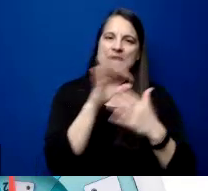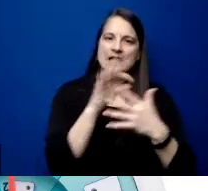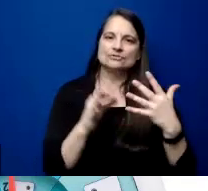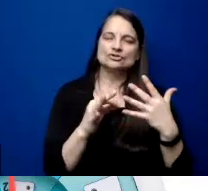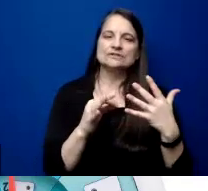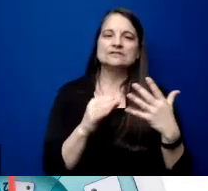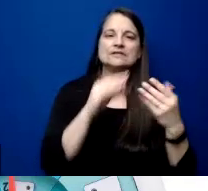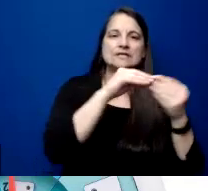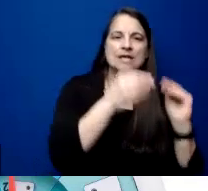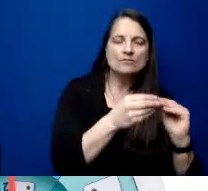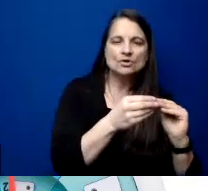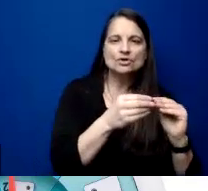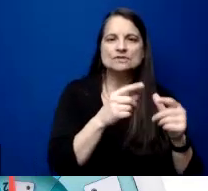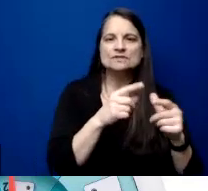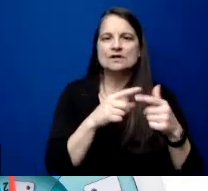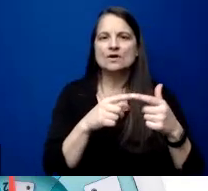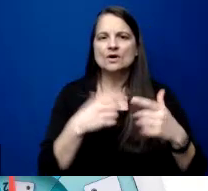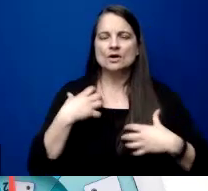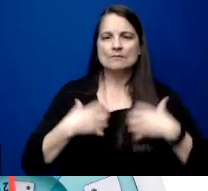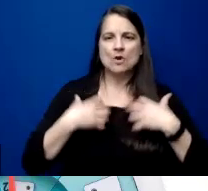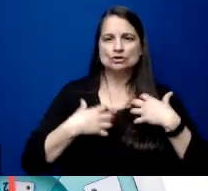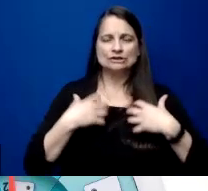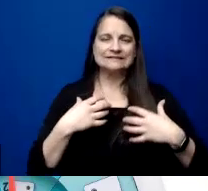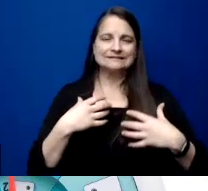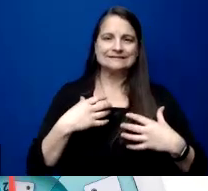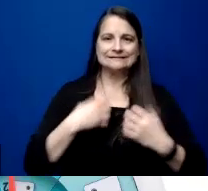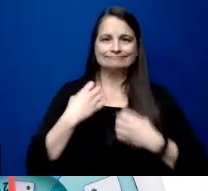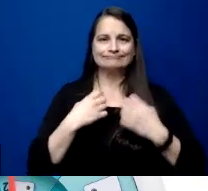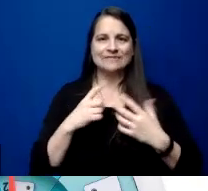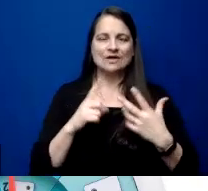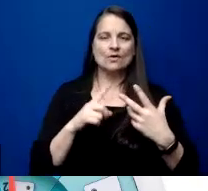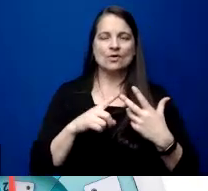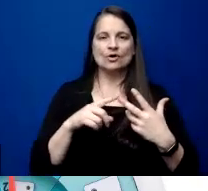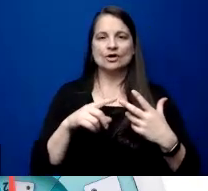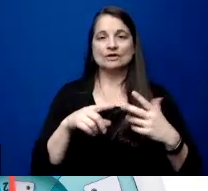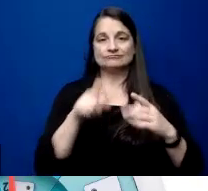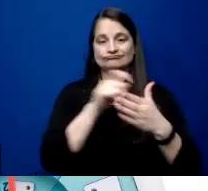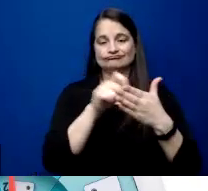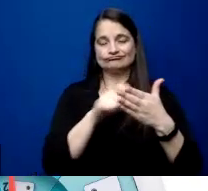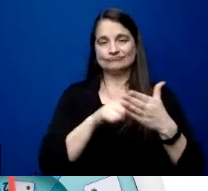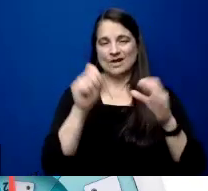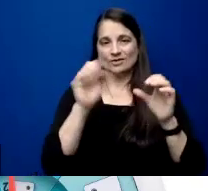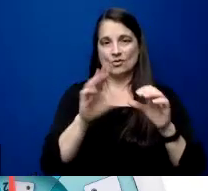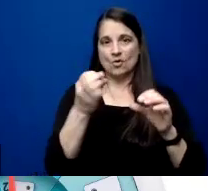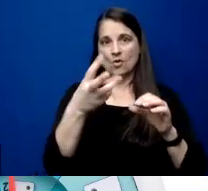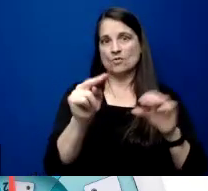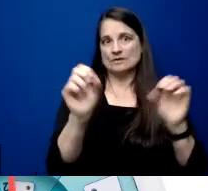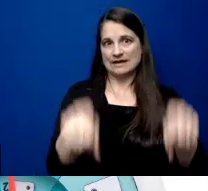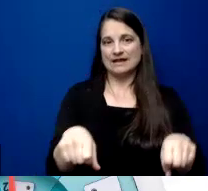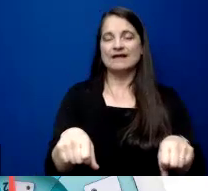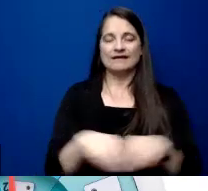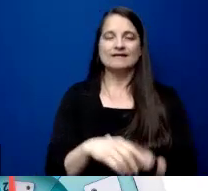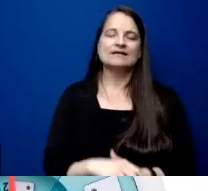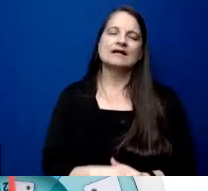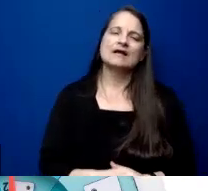like numbers or emotions or dry erase squares or dice options on there as well. There's also just like out there,